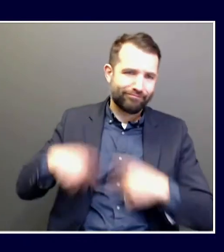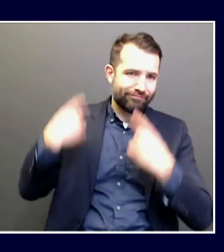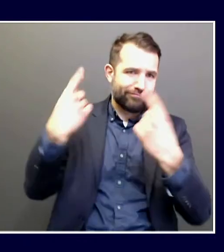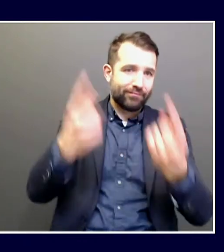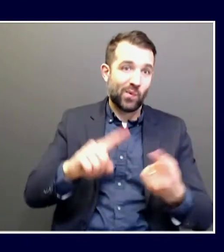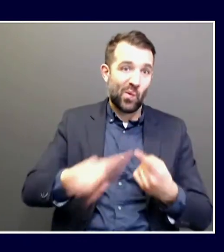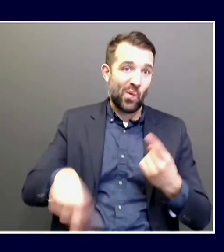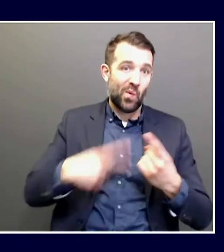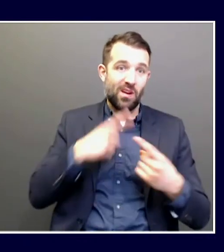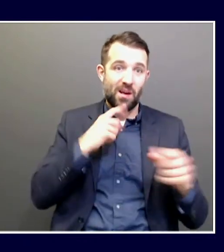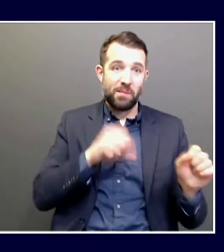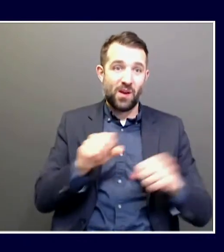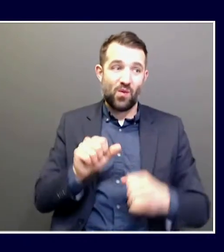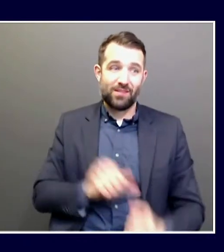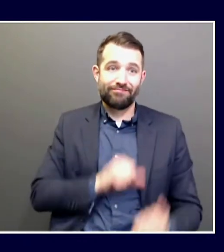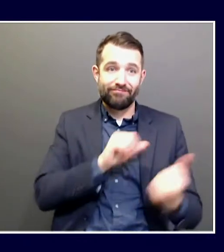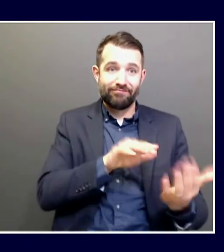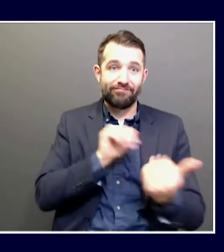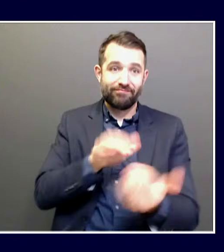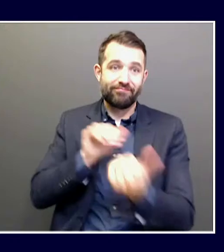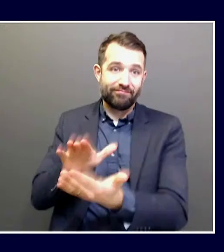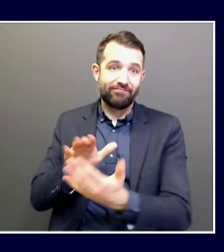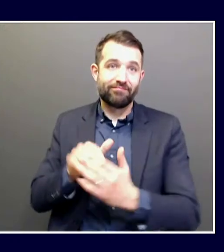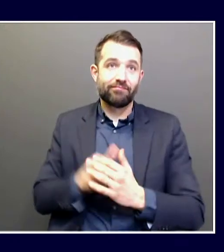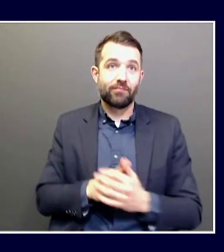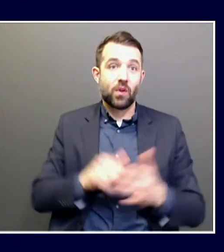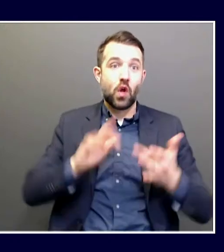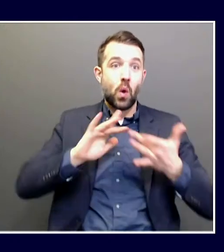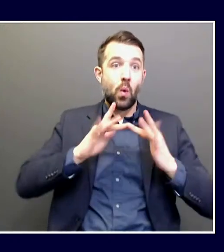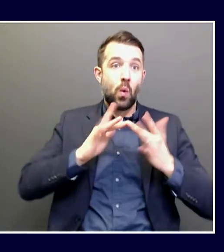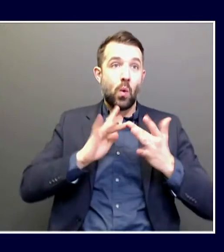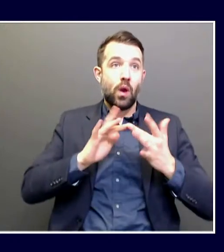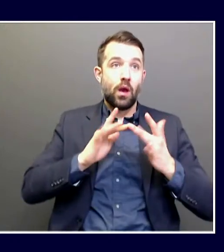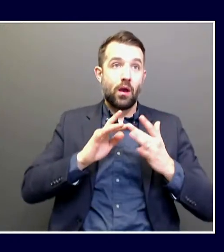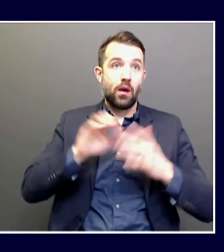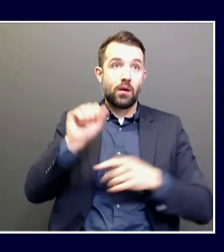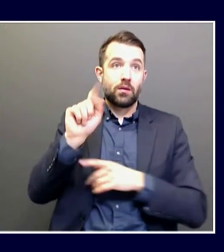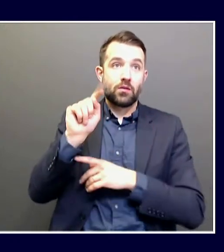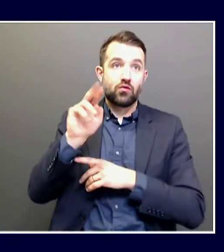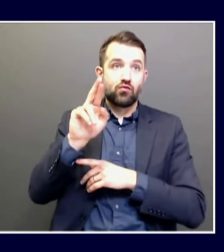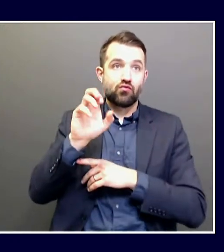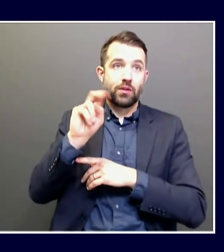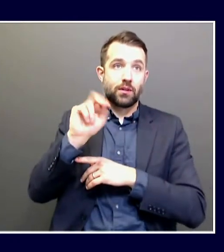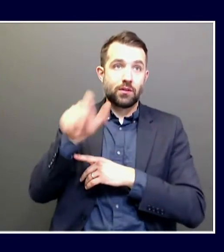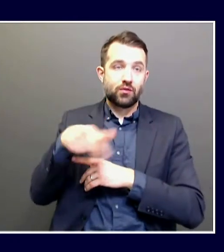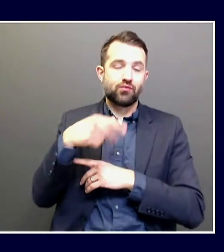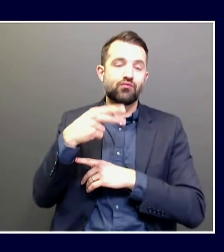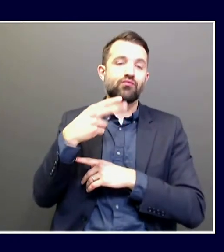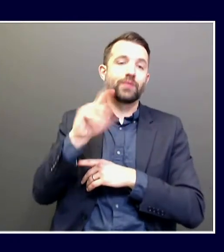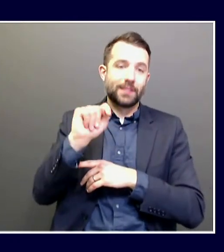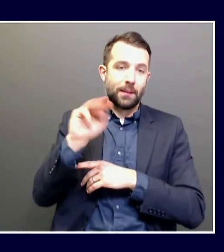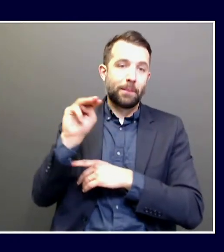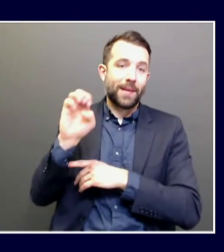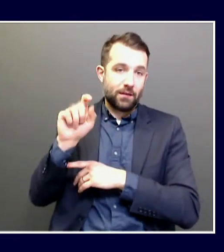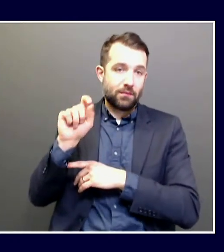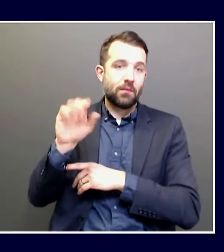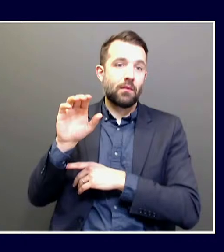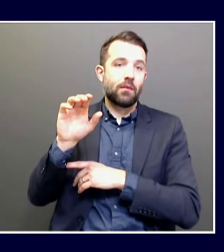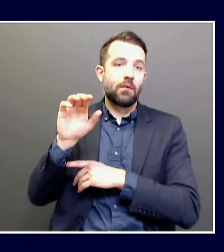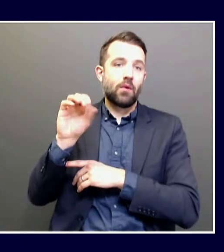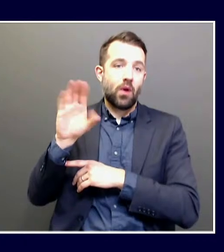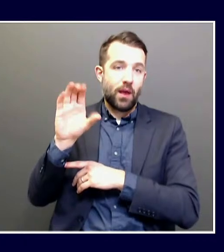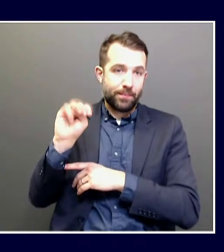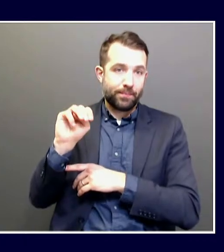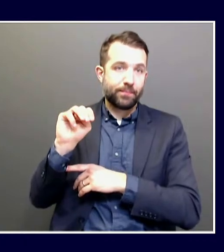Our strengthenme.com program is about providing people with specific assistance during the